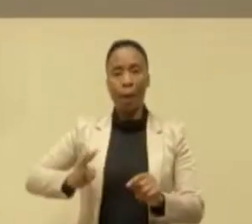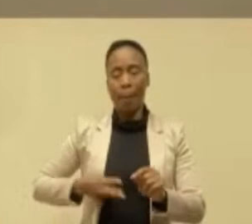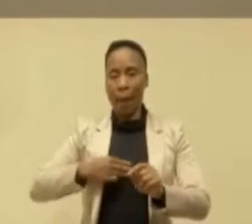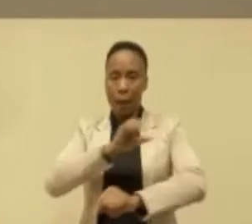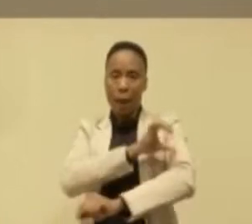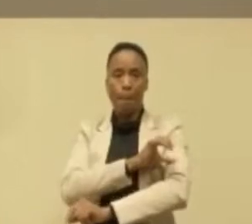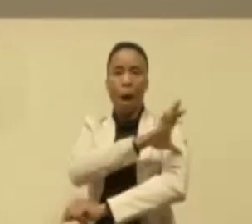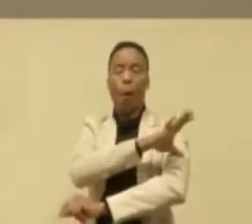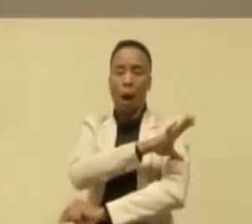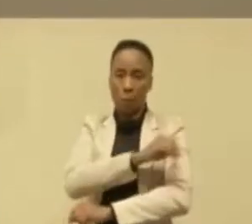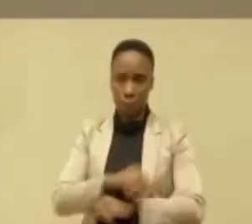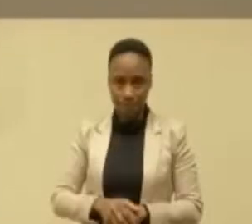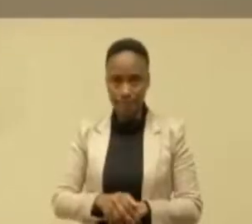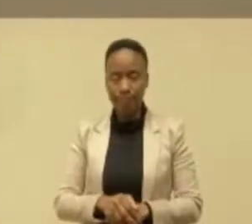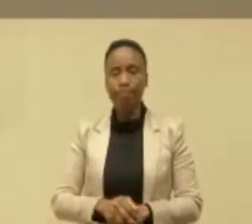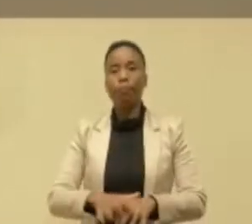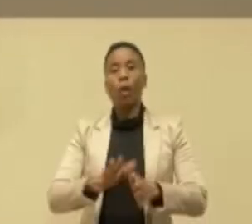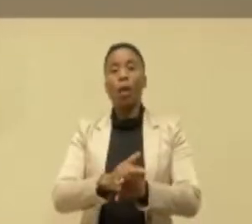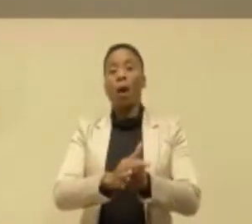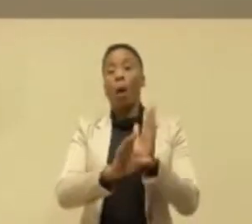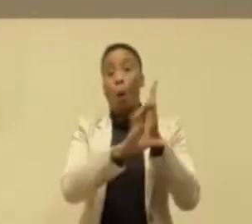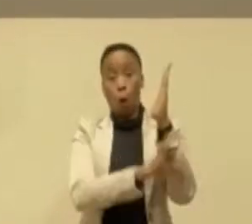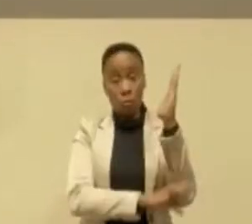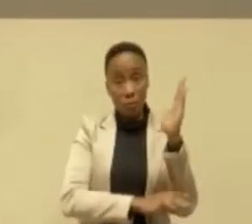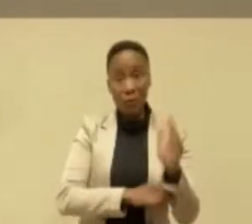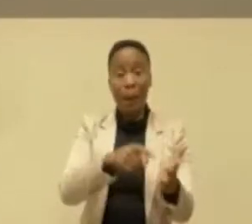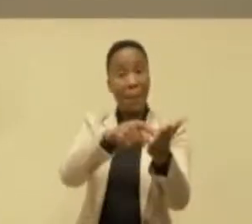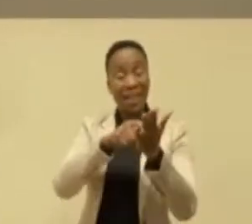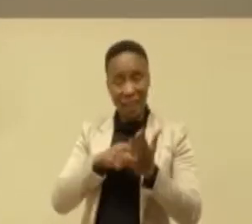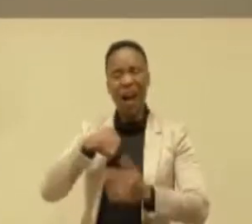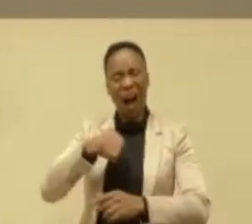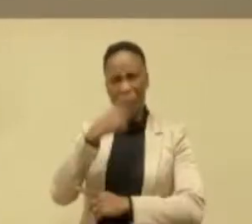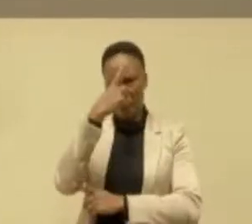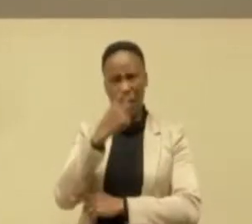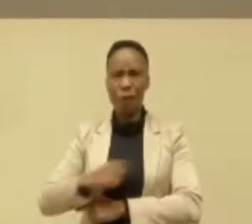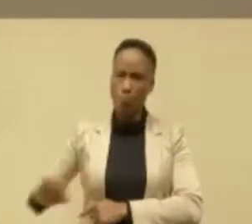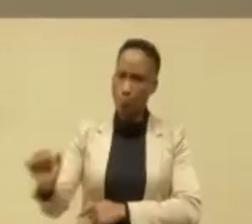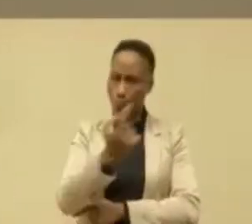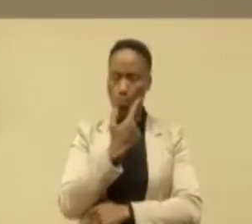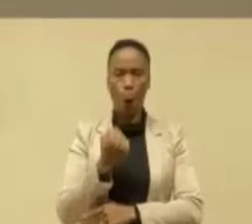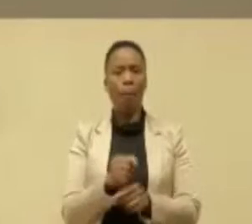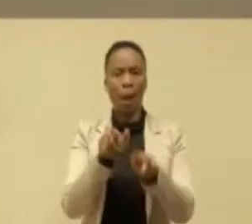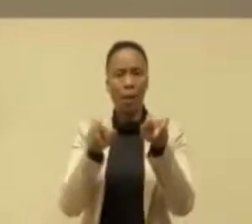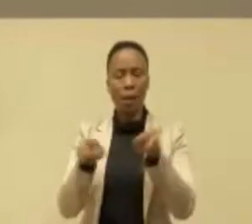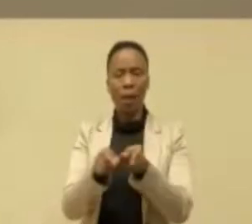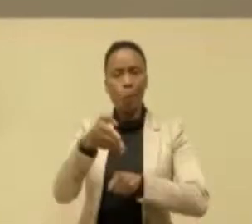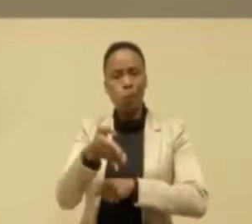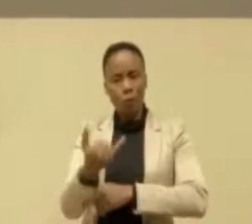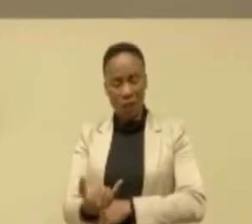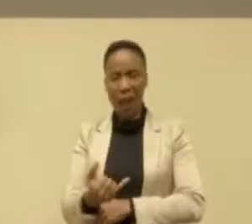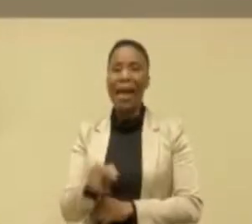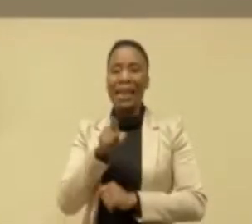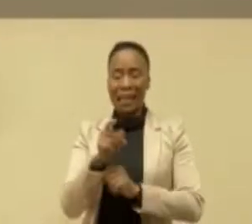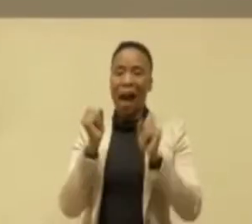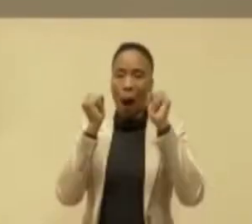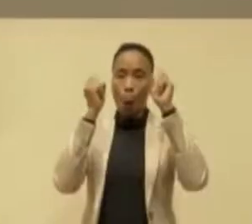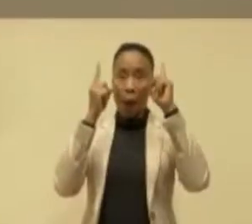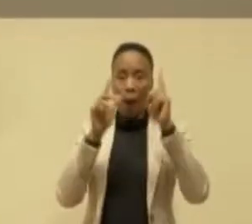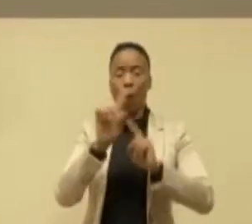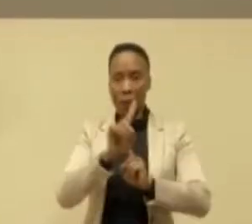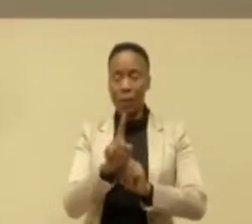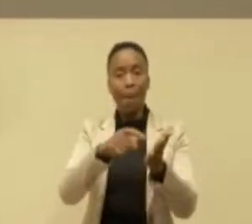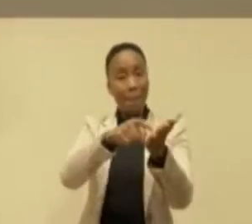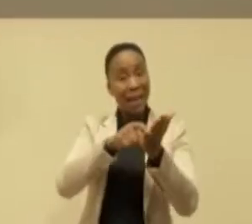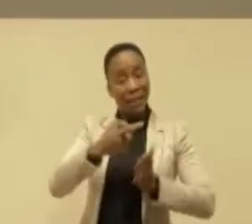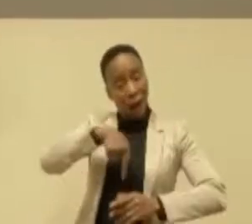constitutional mandate i believe that everybody present here today he or she is aware that our mandate as the